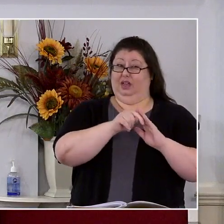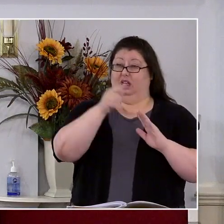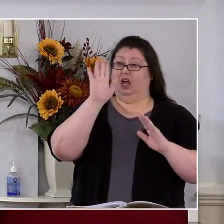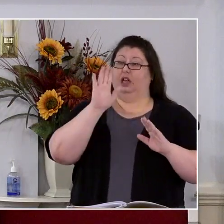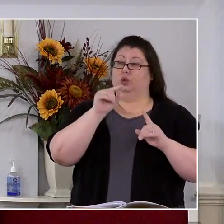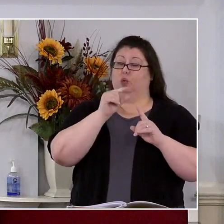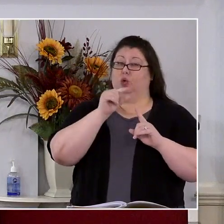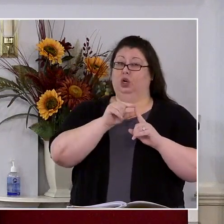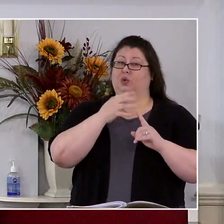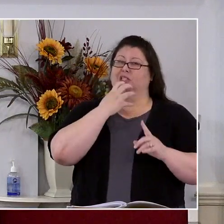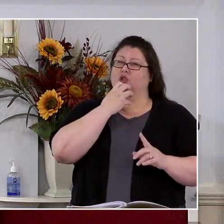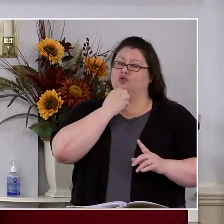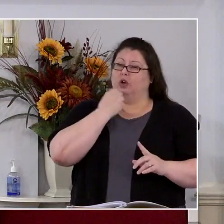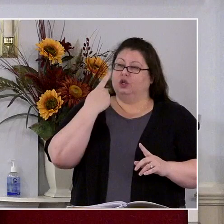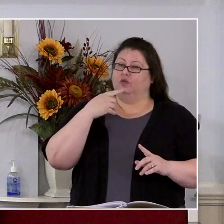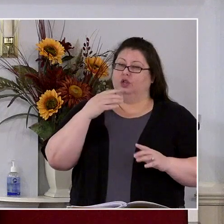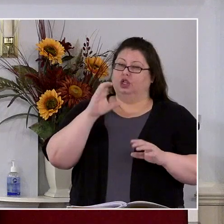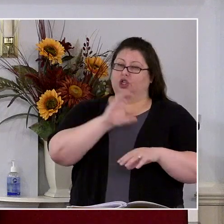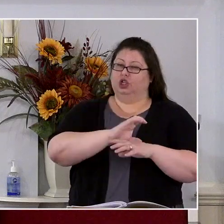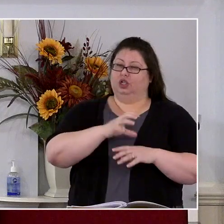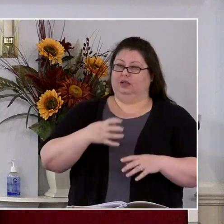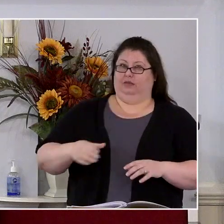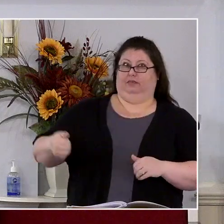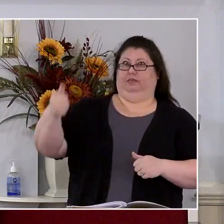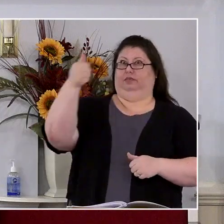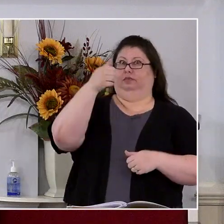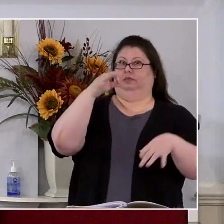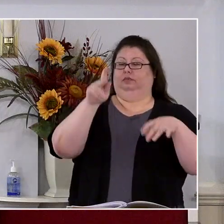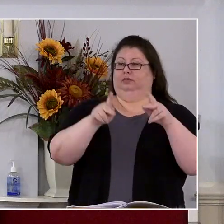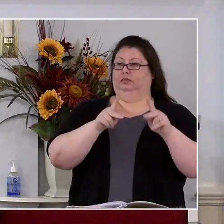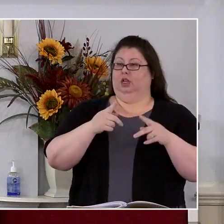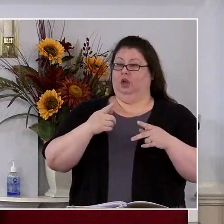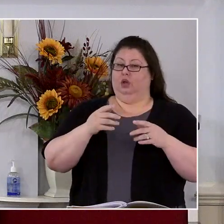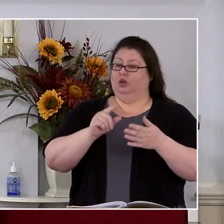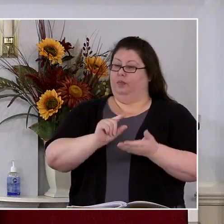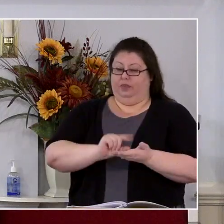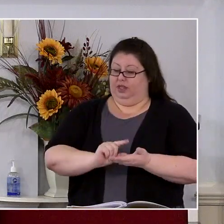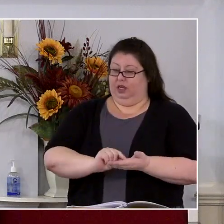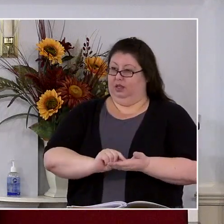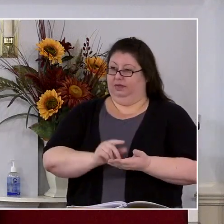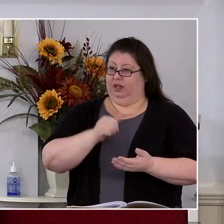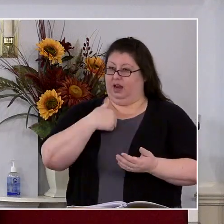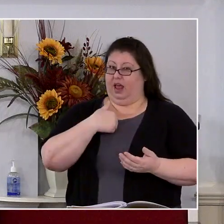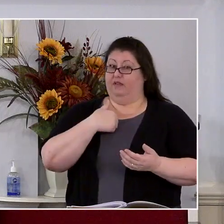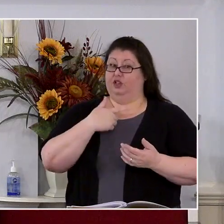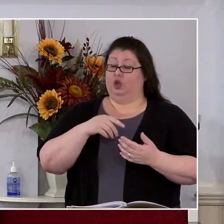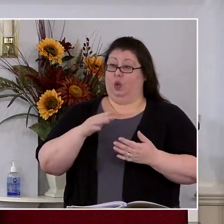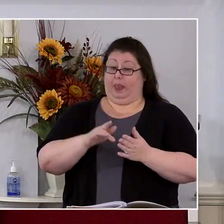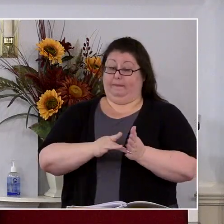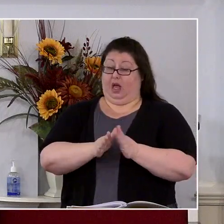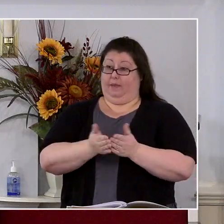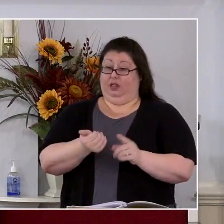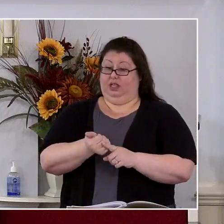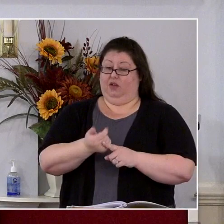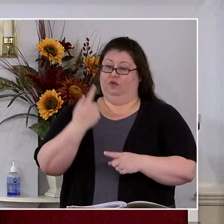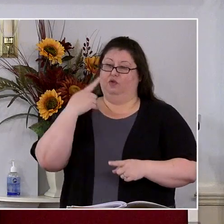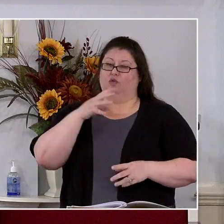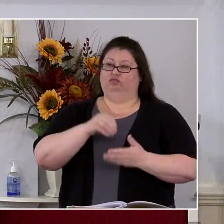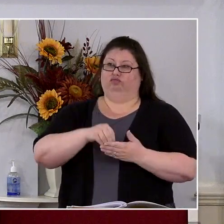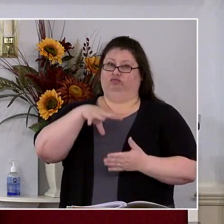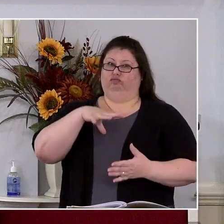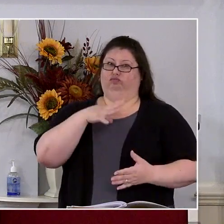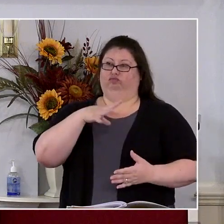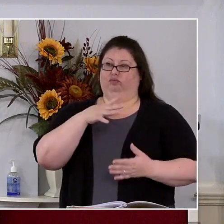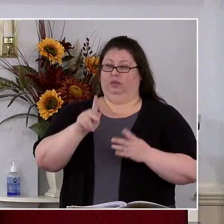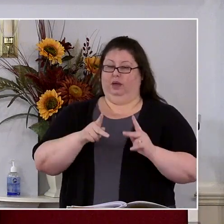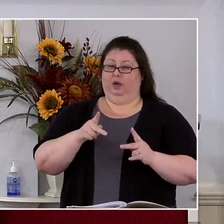the church hierarchy. With no printing presses, Bibles were the possession of the elite. Worship and preaching